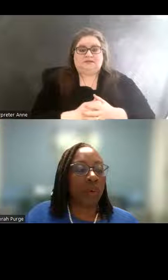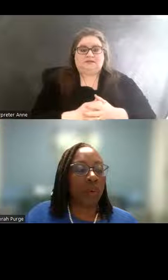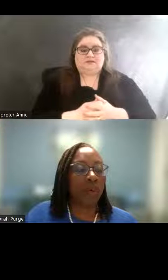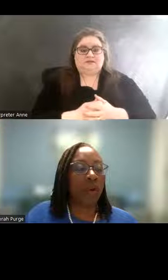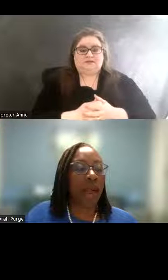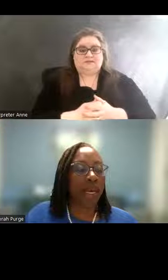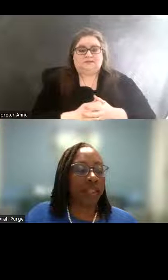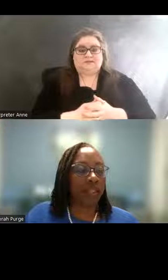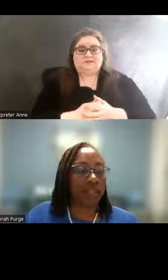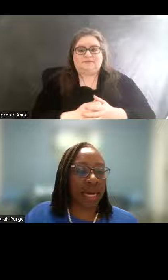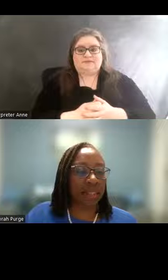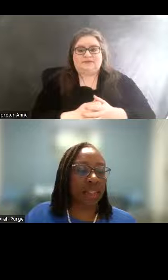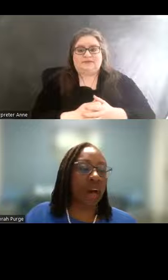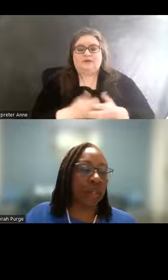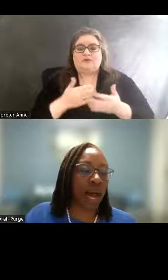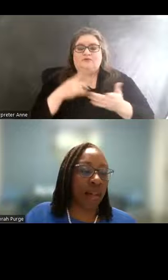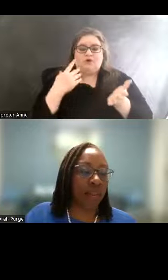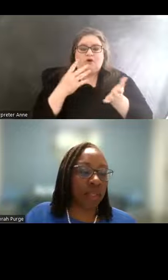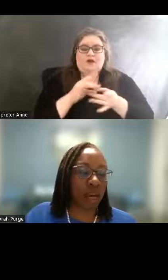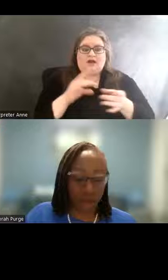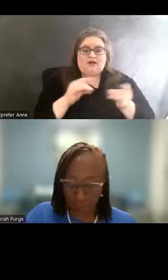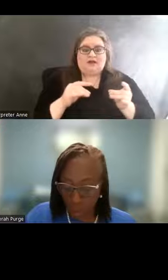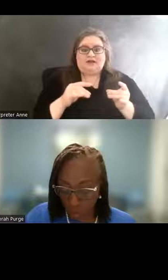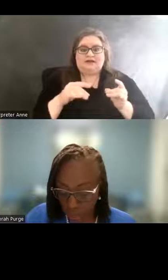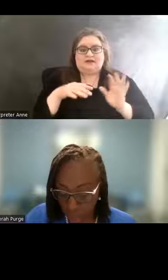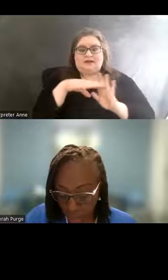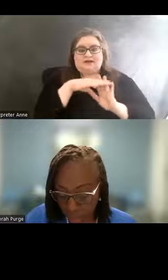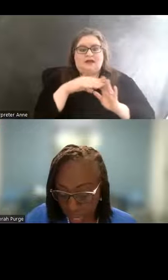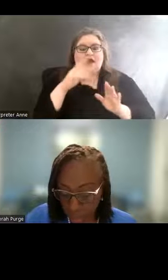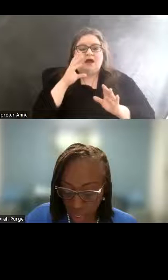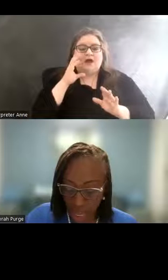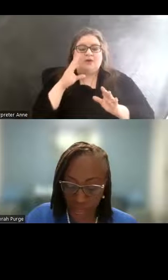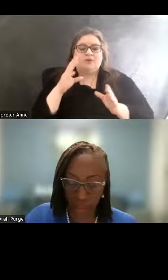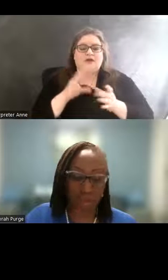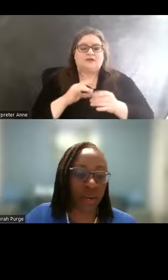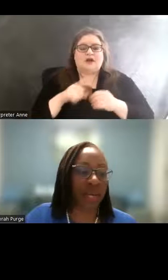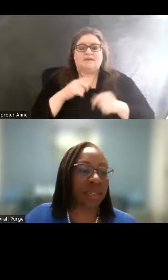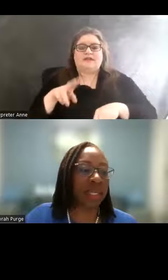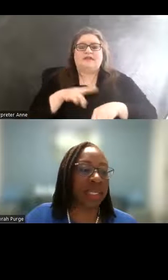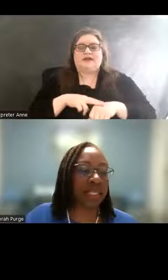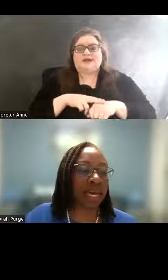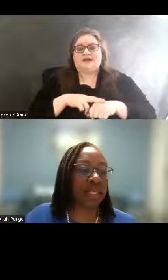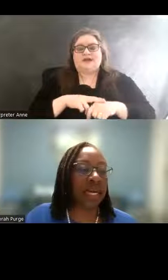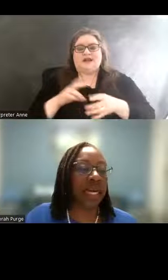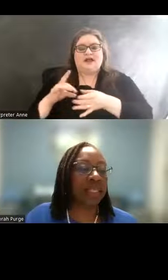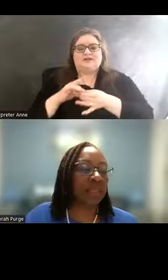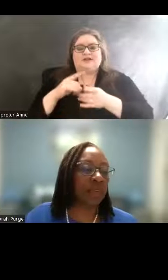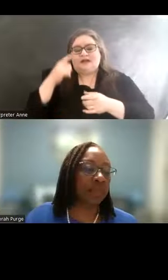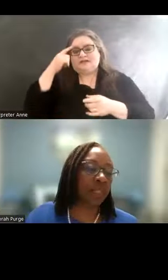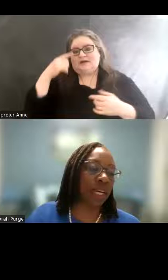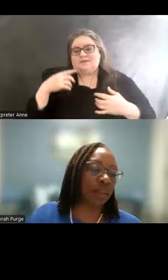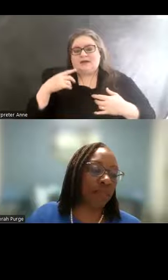So before I get to the stats that's on the top, I'm going to talk about what National Alliance on Mental Health Illness says. It